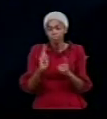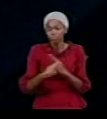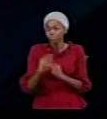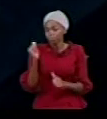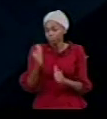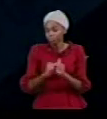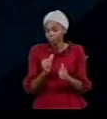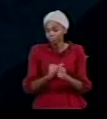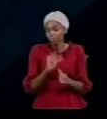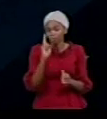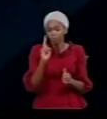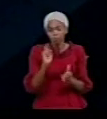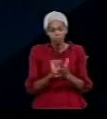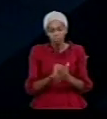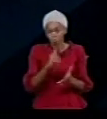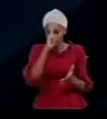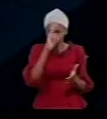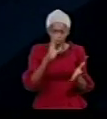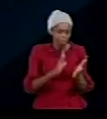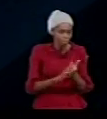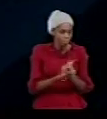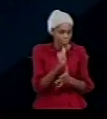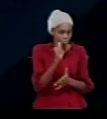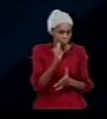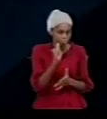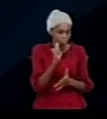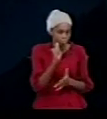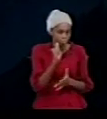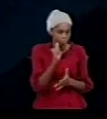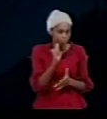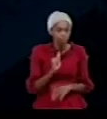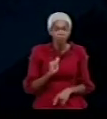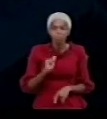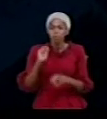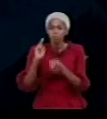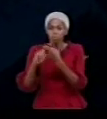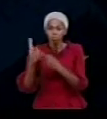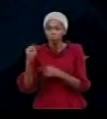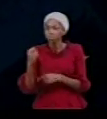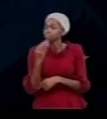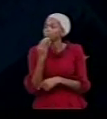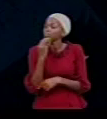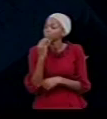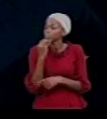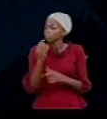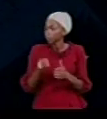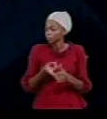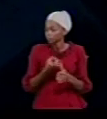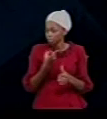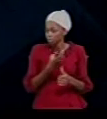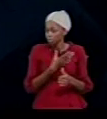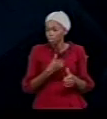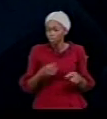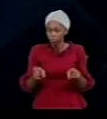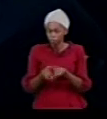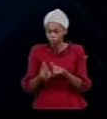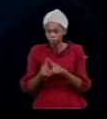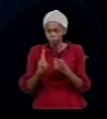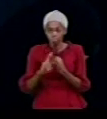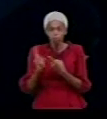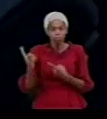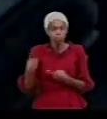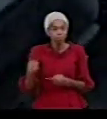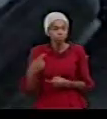salvation to everyone that believeth, to the Jew first and